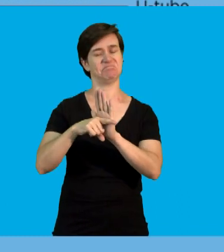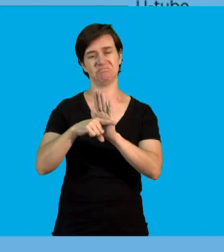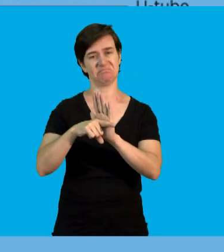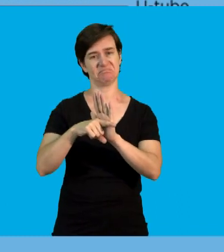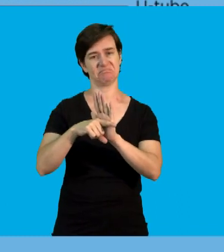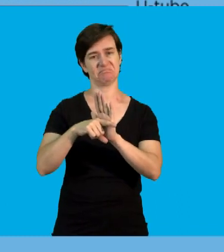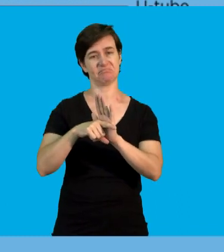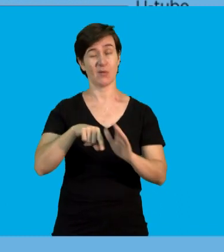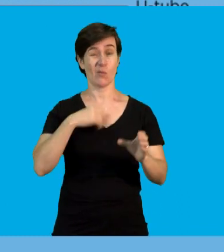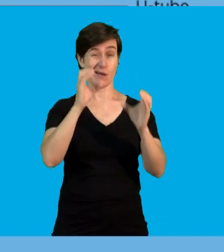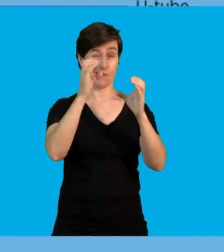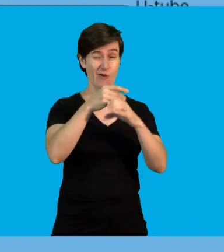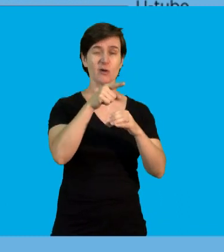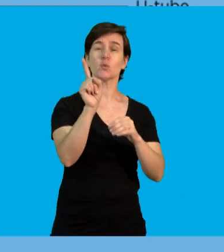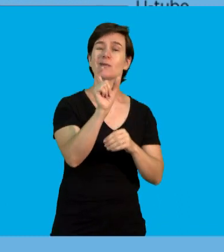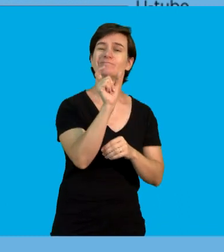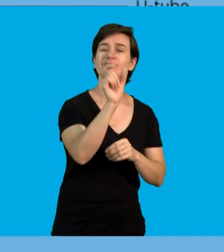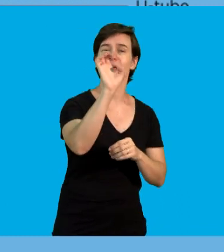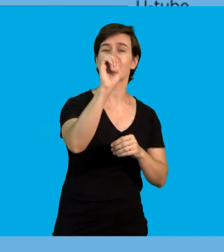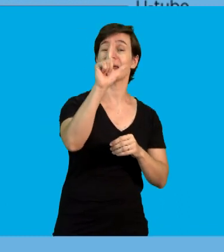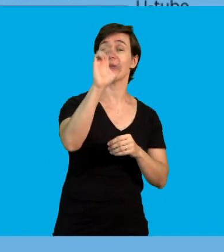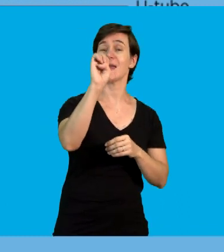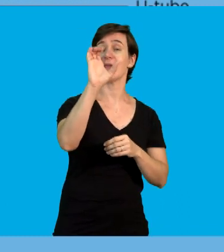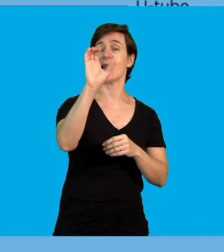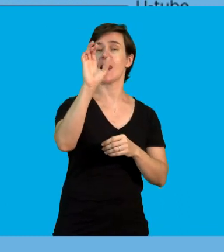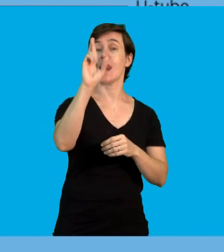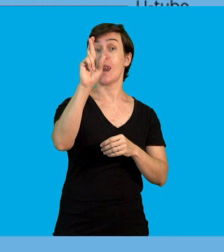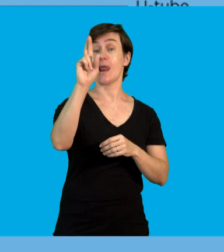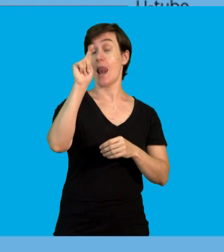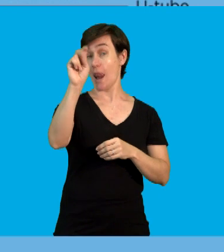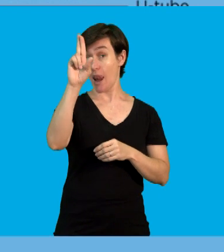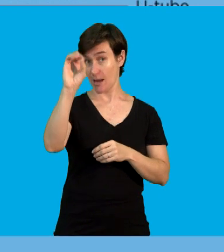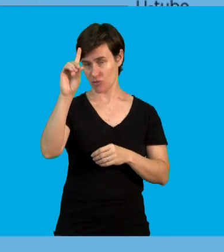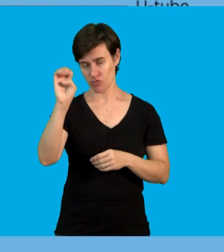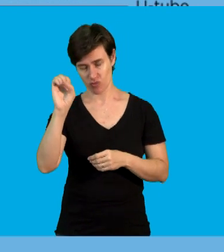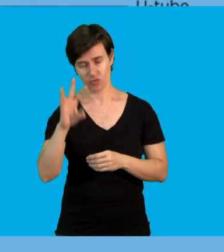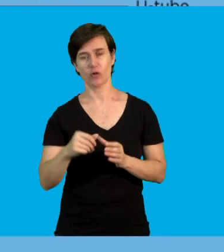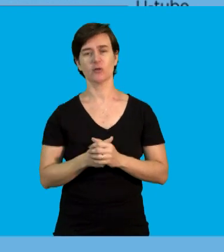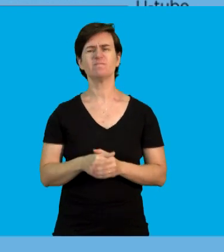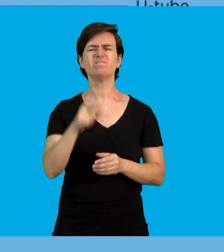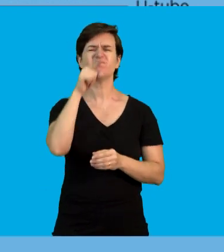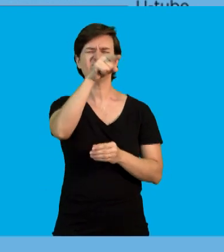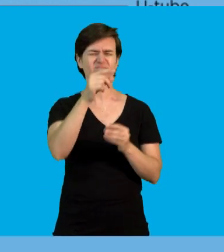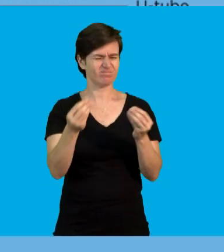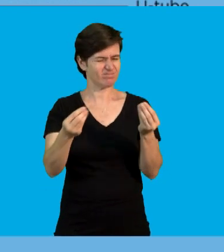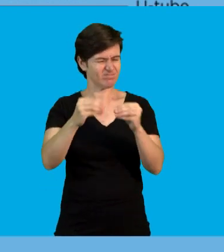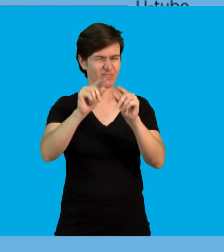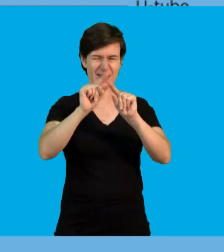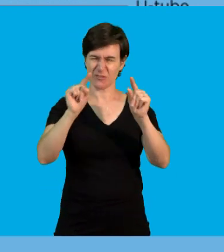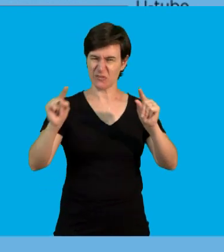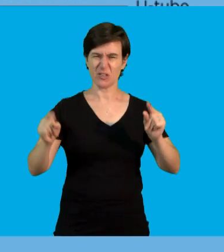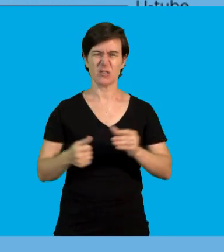negative terminal. We're going to be looking at the electrodes. So those electrodes, they are made of different